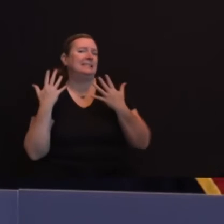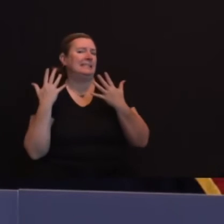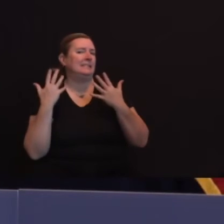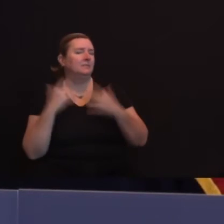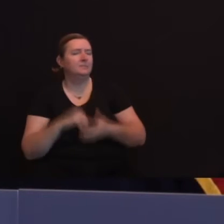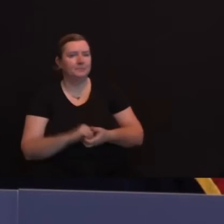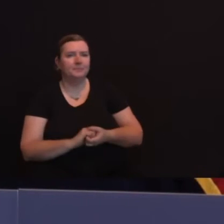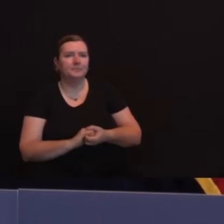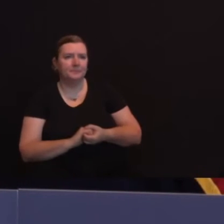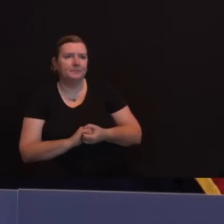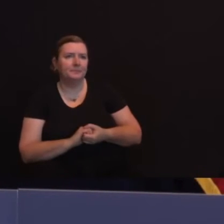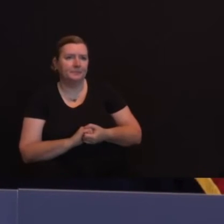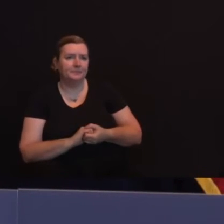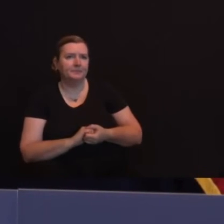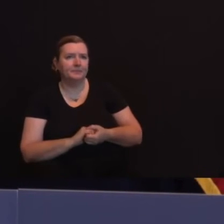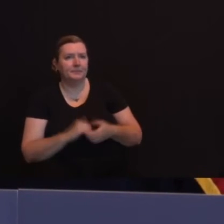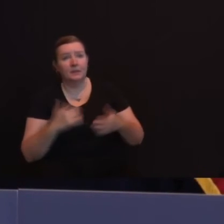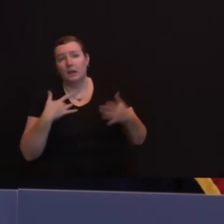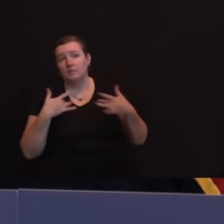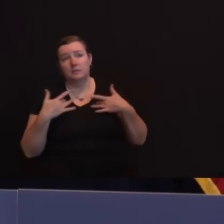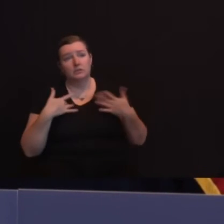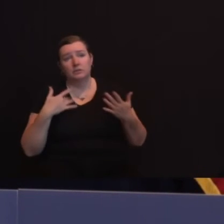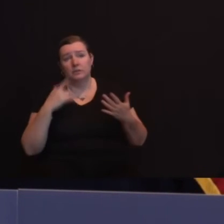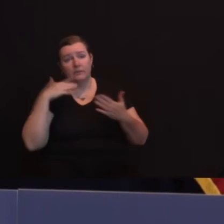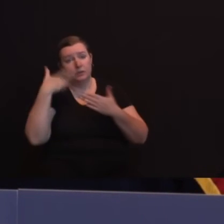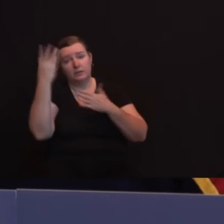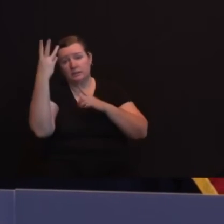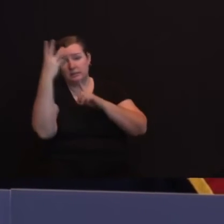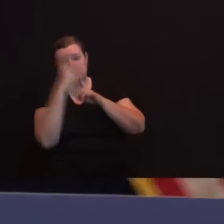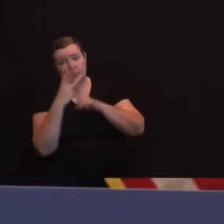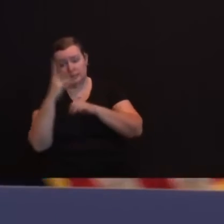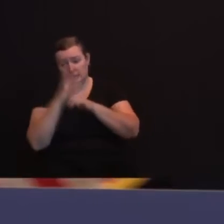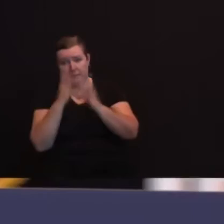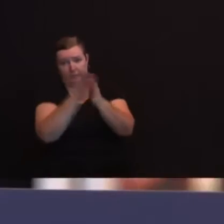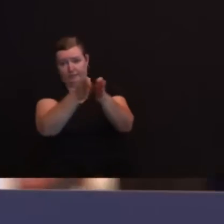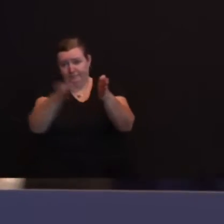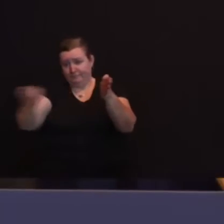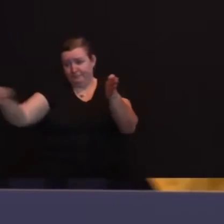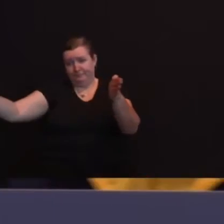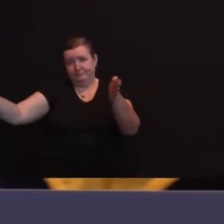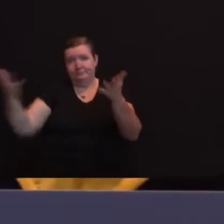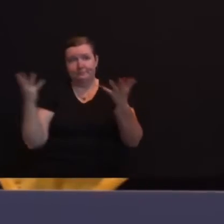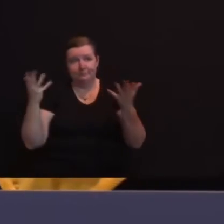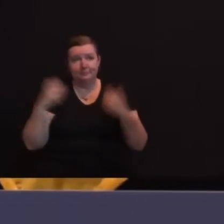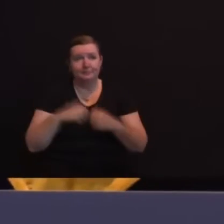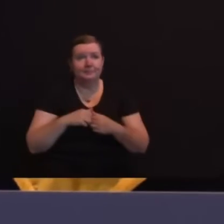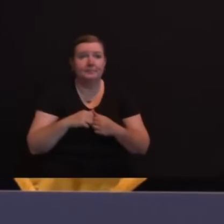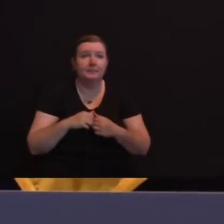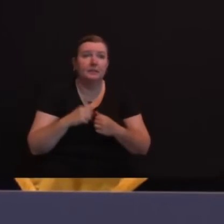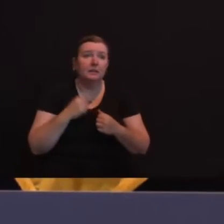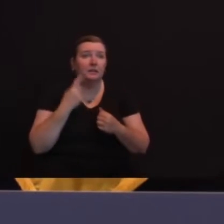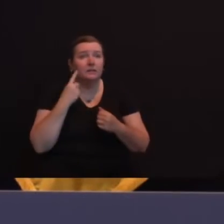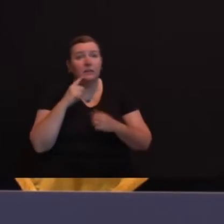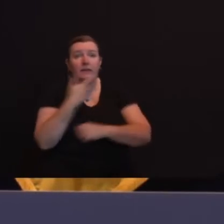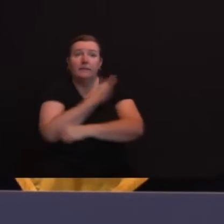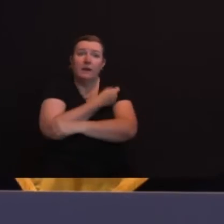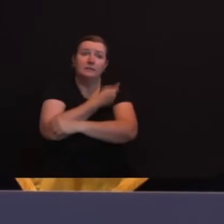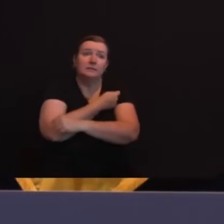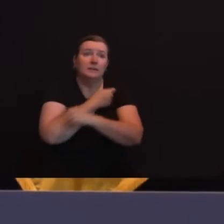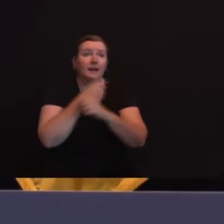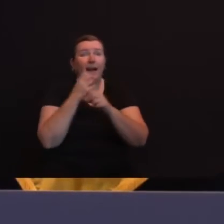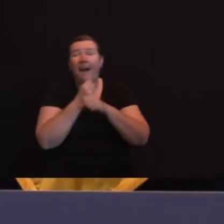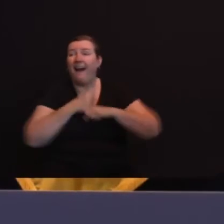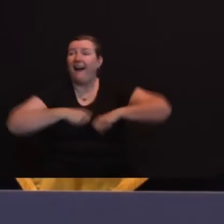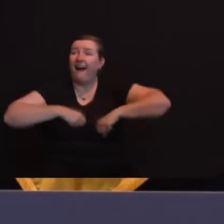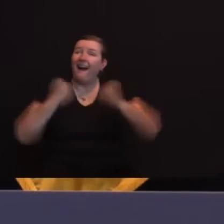concerned Yeah. for the next 6 months. Yeah, I mean, we also have made the point here that just because there's a vaccine, everyone can't just automatically overnight let their hair